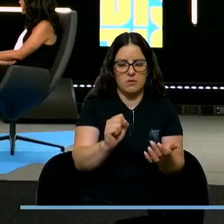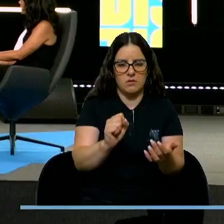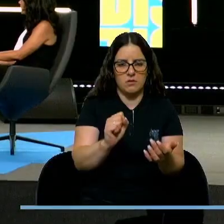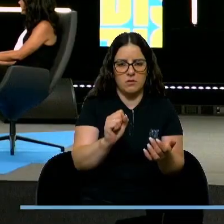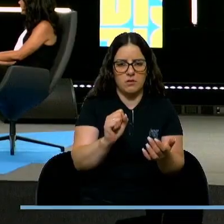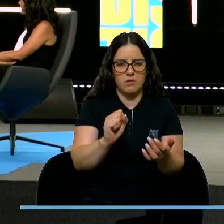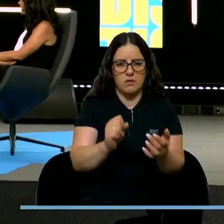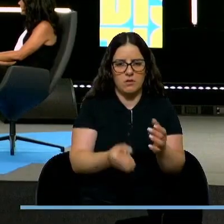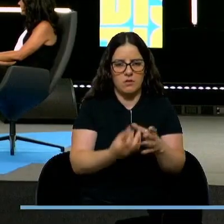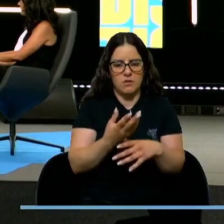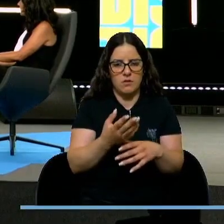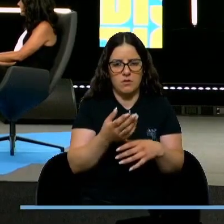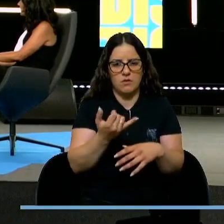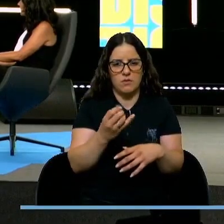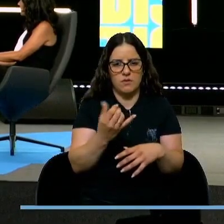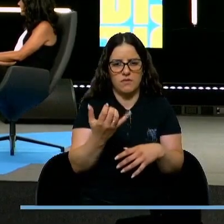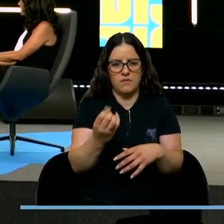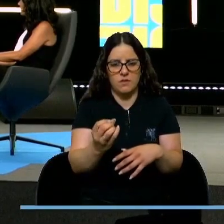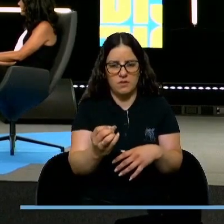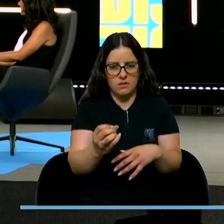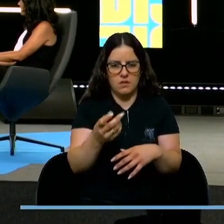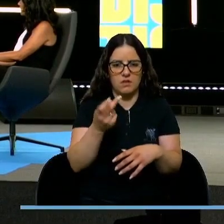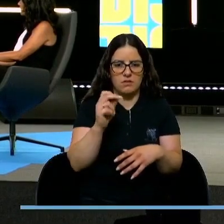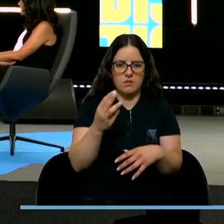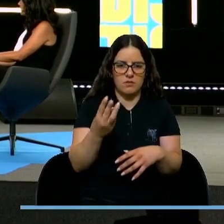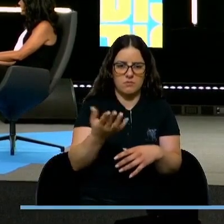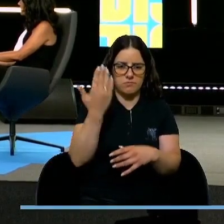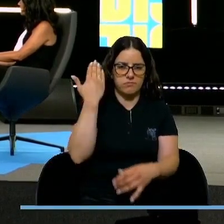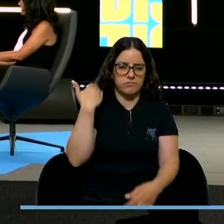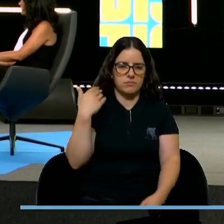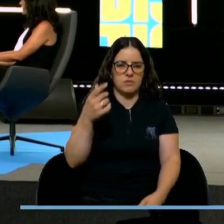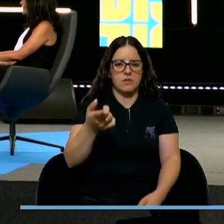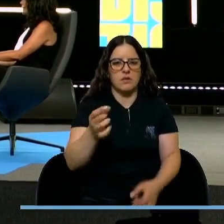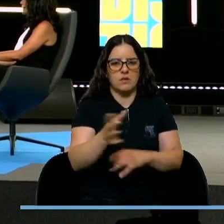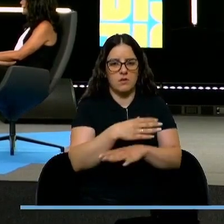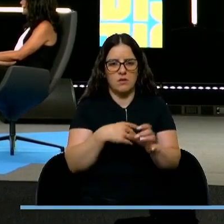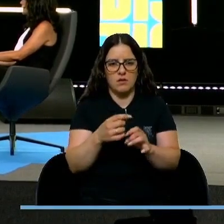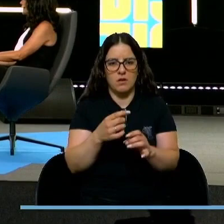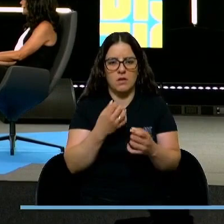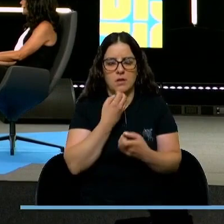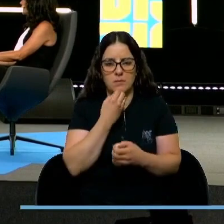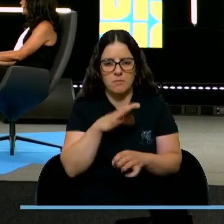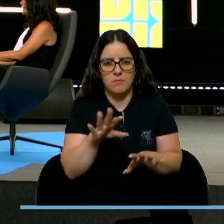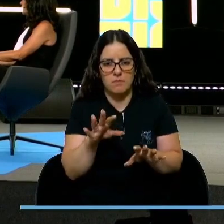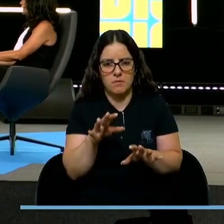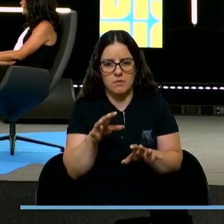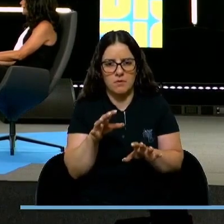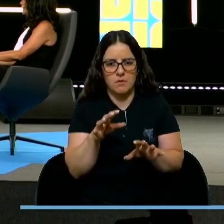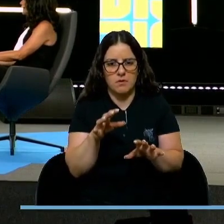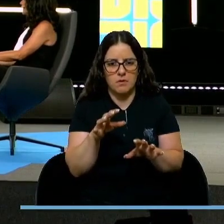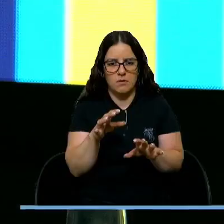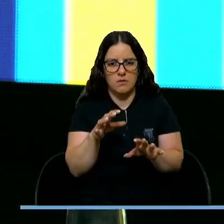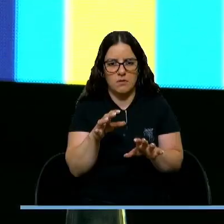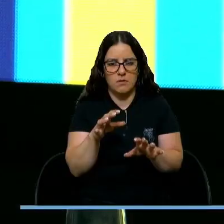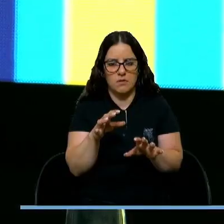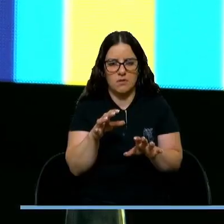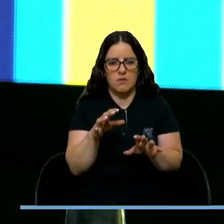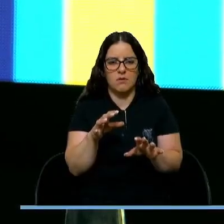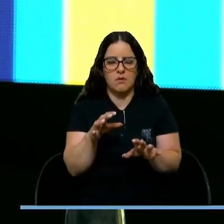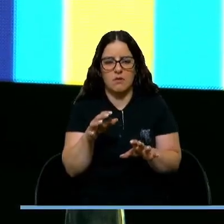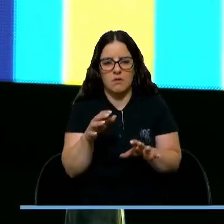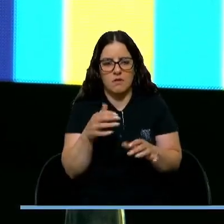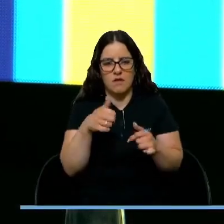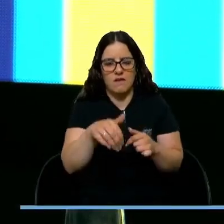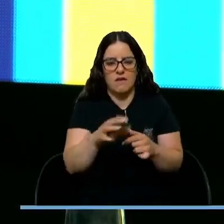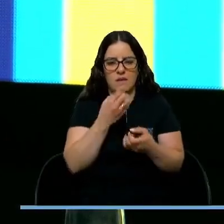That is 3 years ago. I think in Europe, we lost the train of 4G, and we are about to lose the train of 5G if we